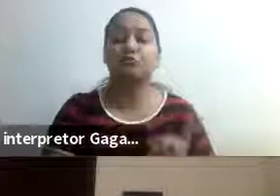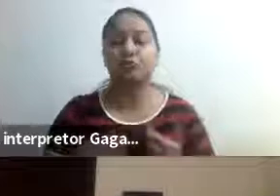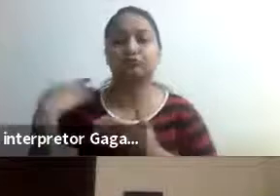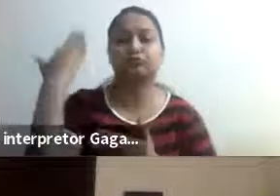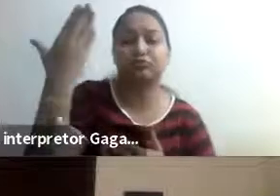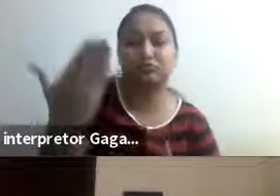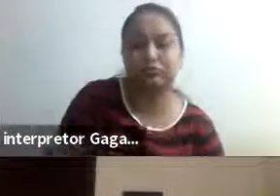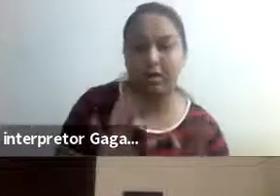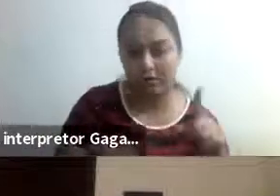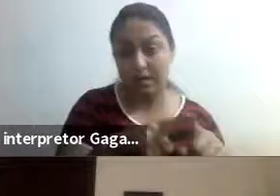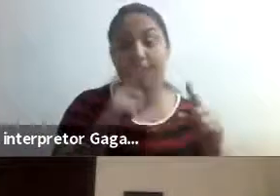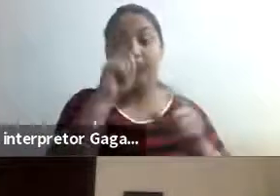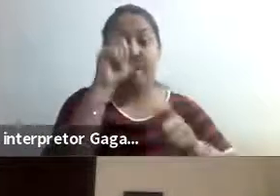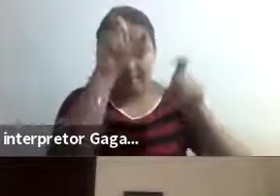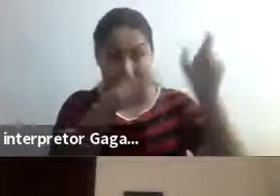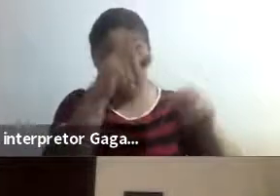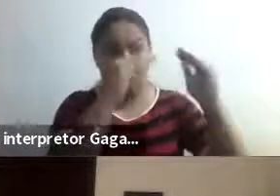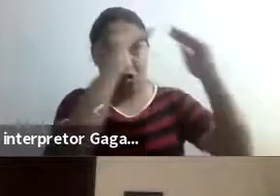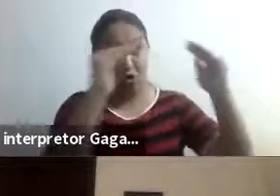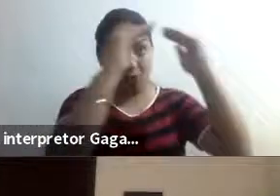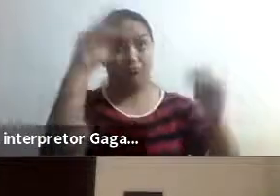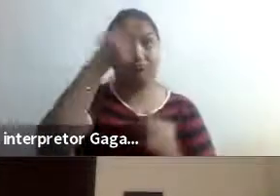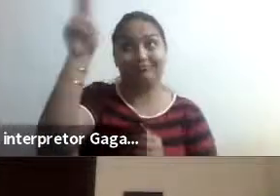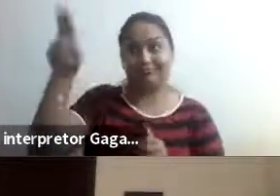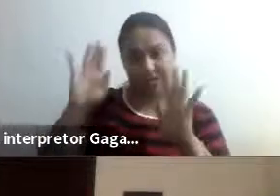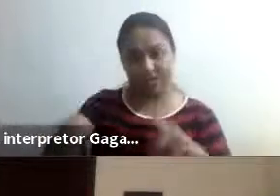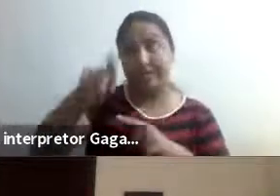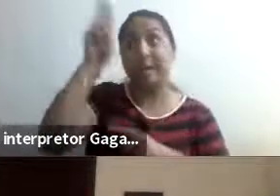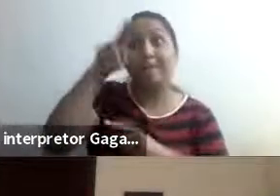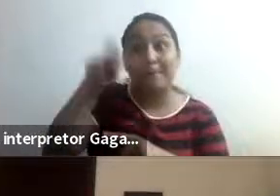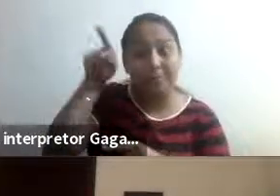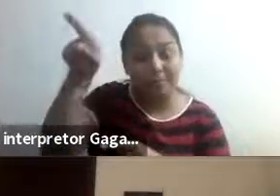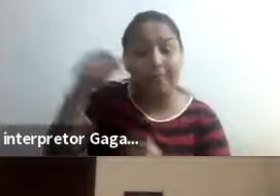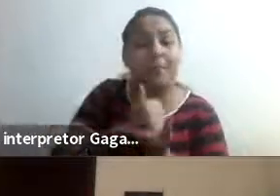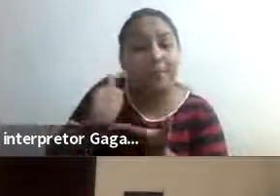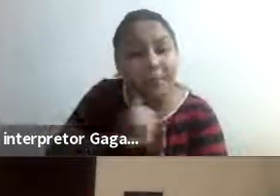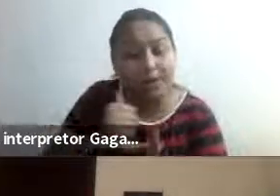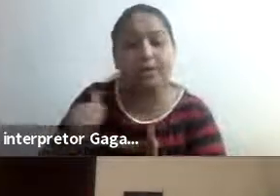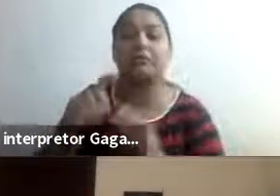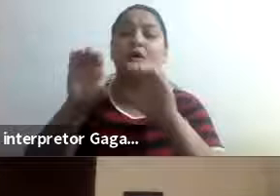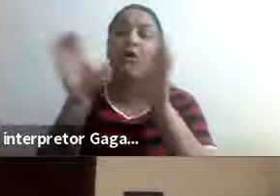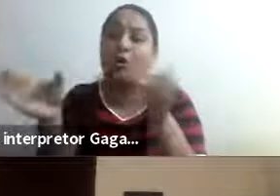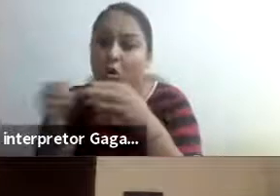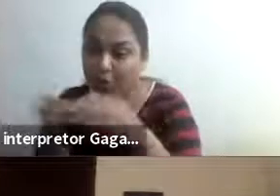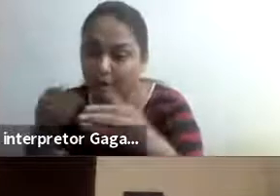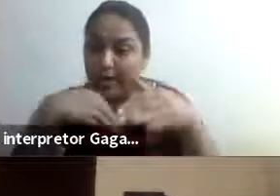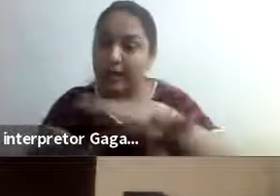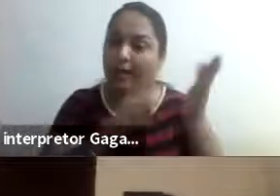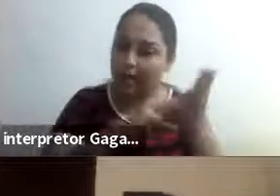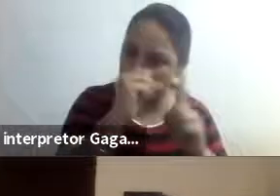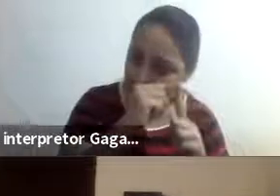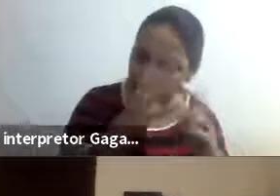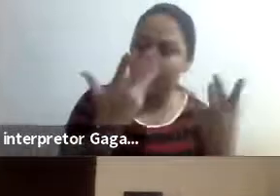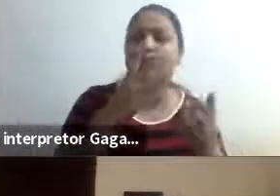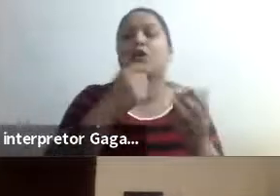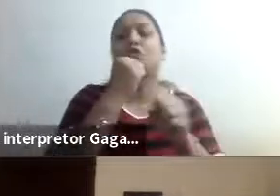walls of people's houses, and this painting it is practiced across Bhil communities in Madhya Pradesh, in